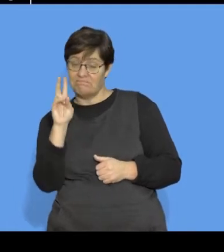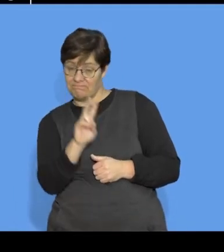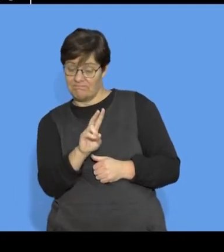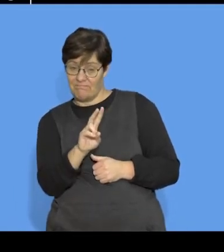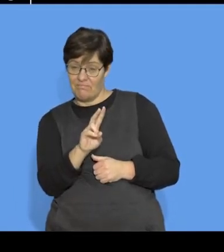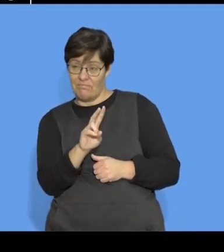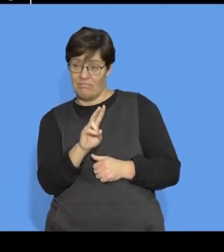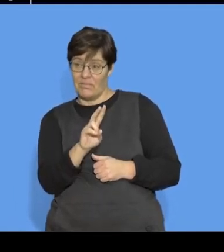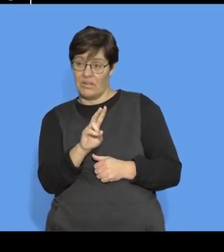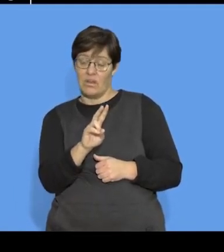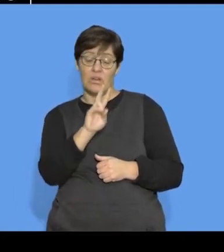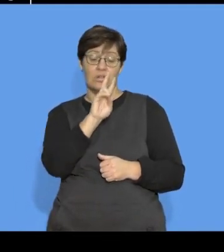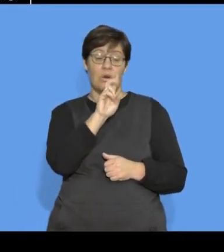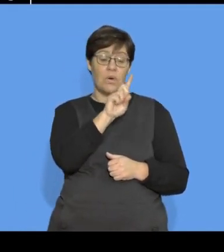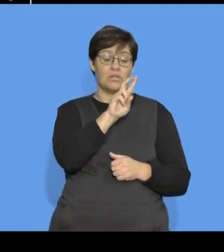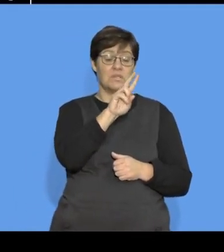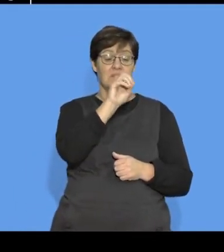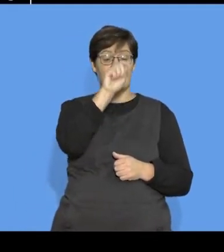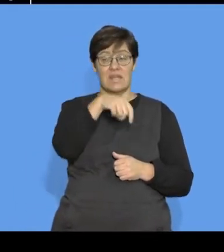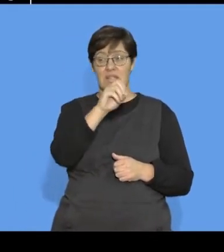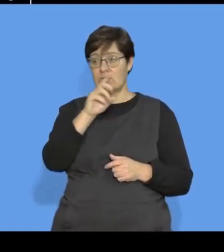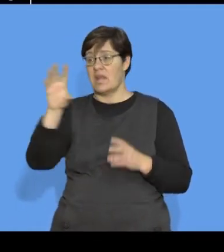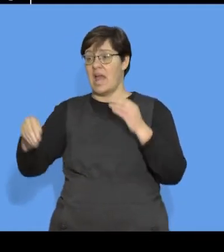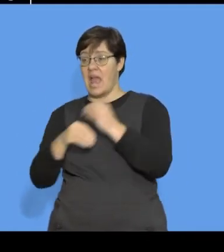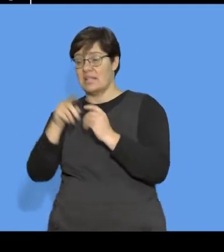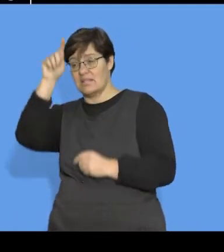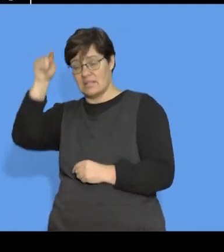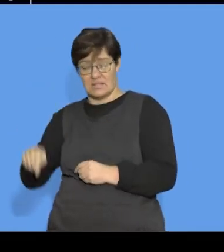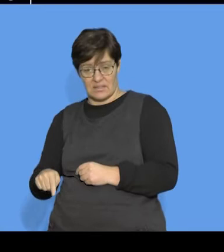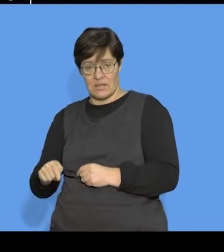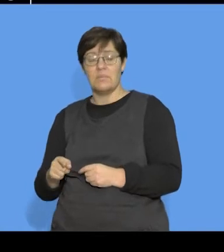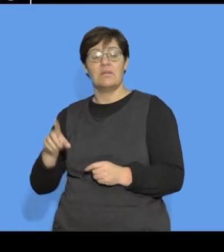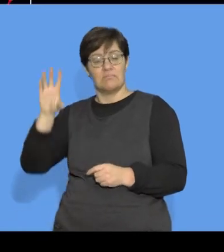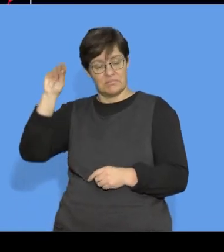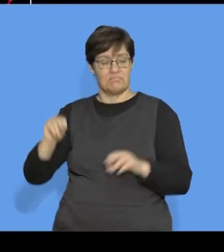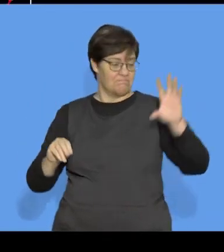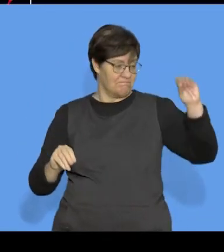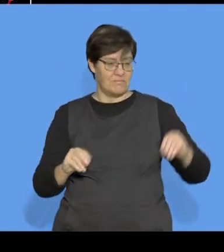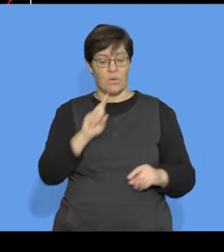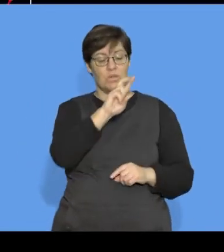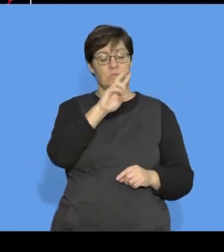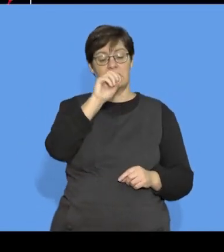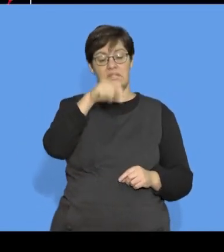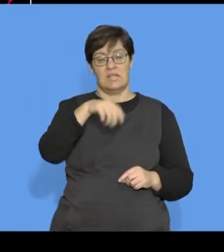2,500. Notice that adds up to 120,000, and if you add that up, it gives you